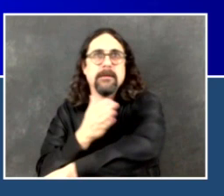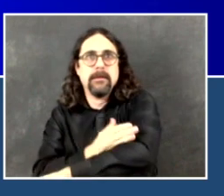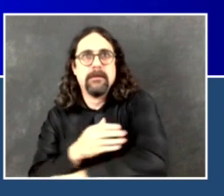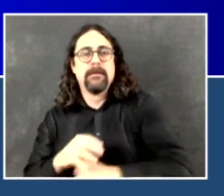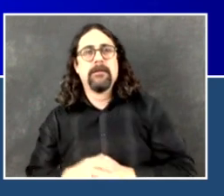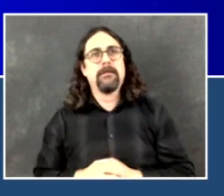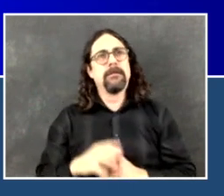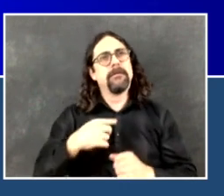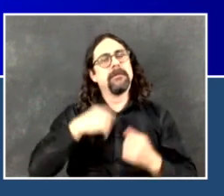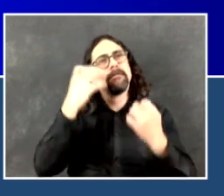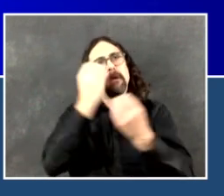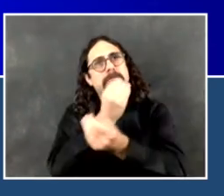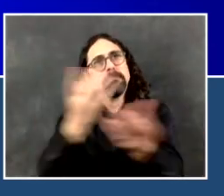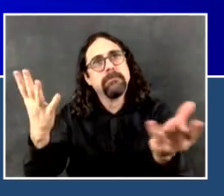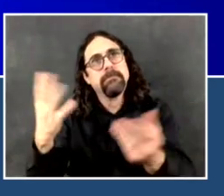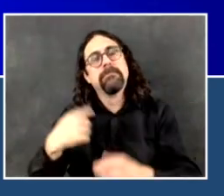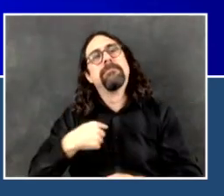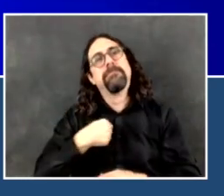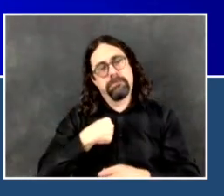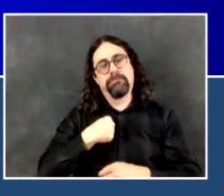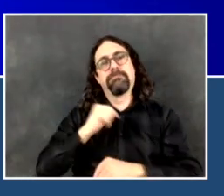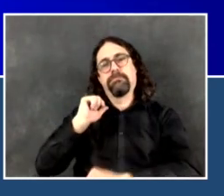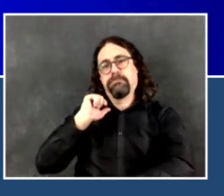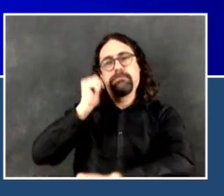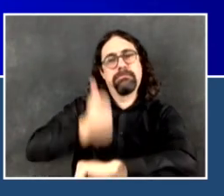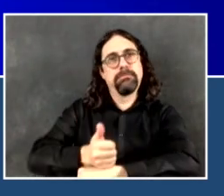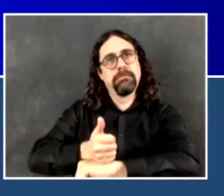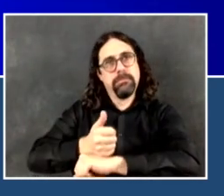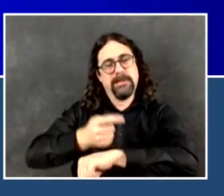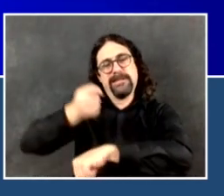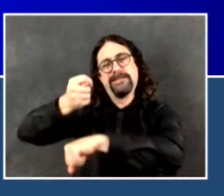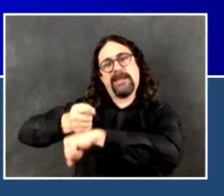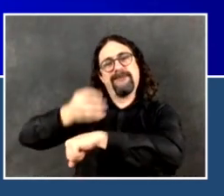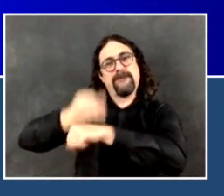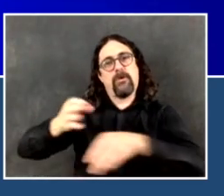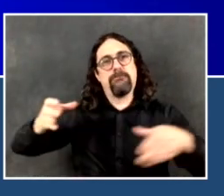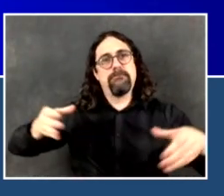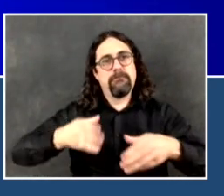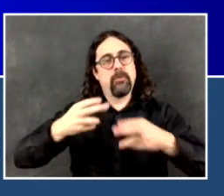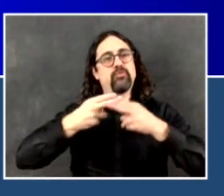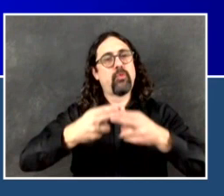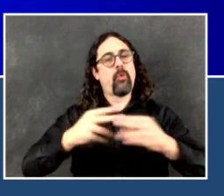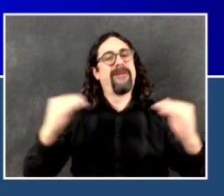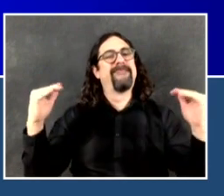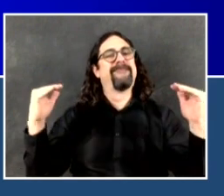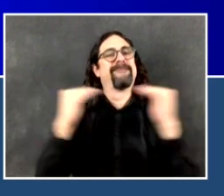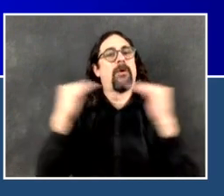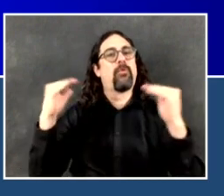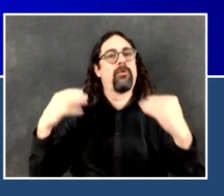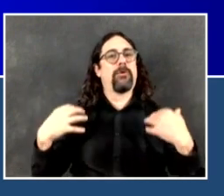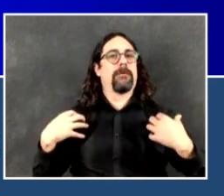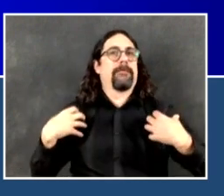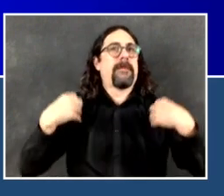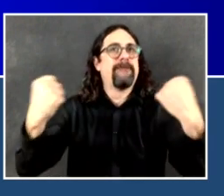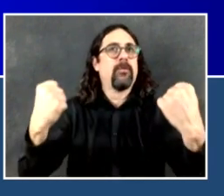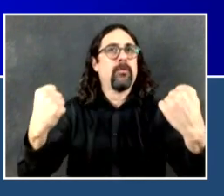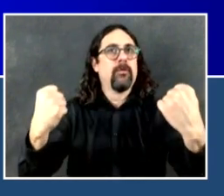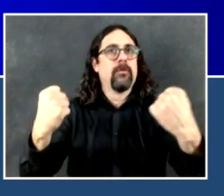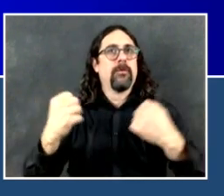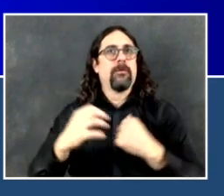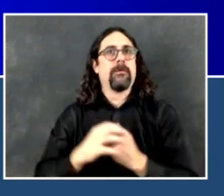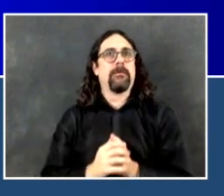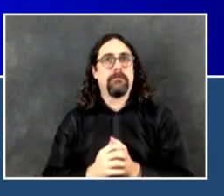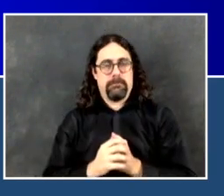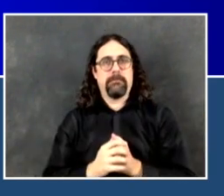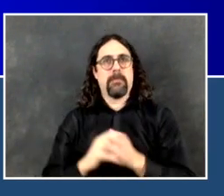really profound ways. They bring different perspectives, different ideas, but all have a common thread. They have devoted so much of their lives to